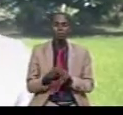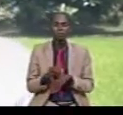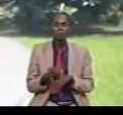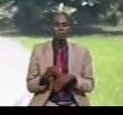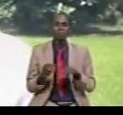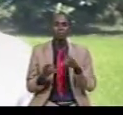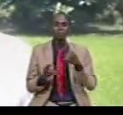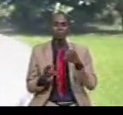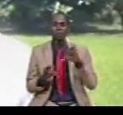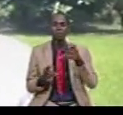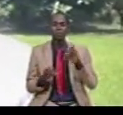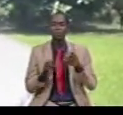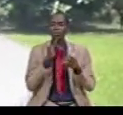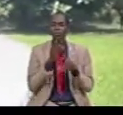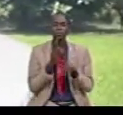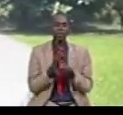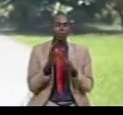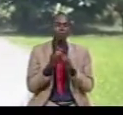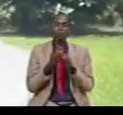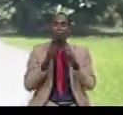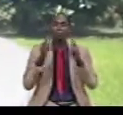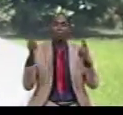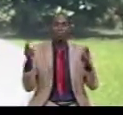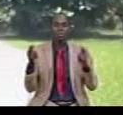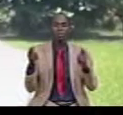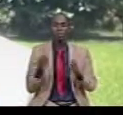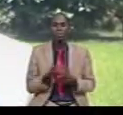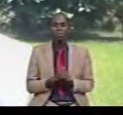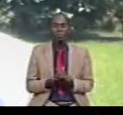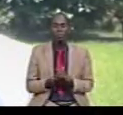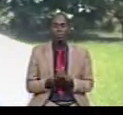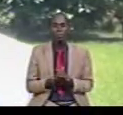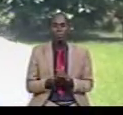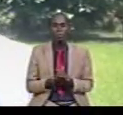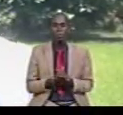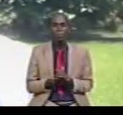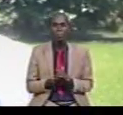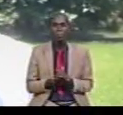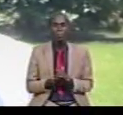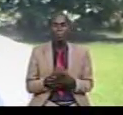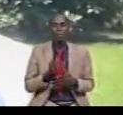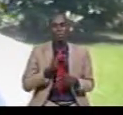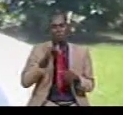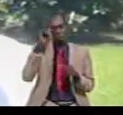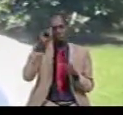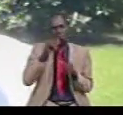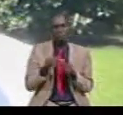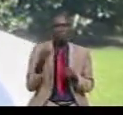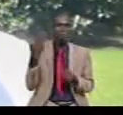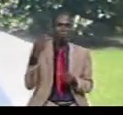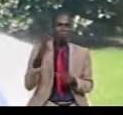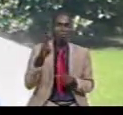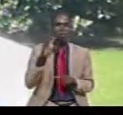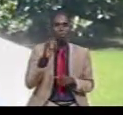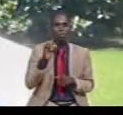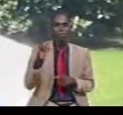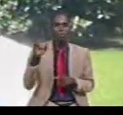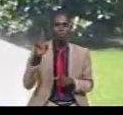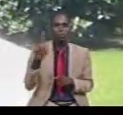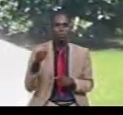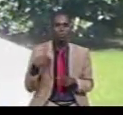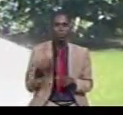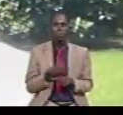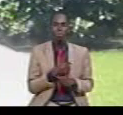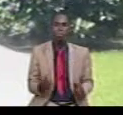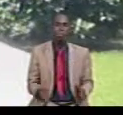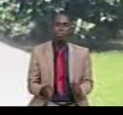just astonishing on one level, on many levels, I should say. I remember back in 2001, we met at a